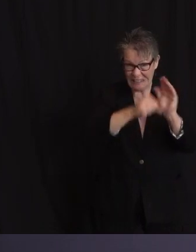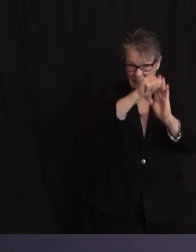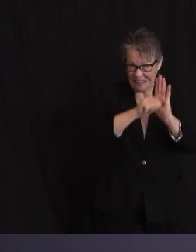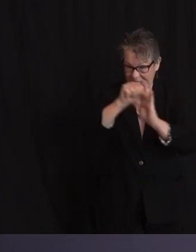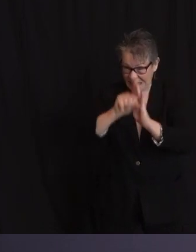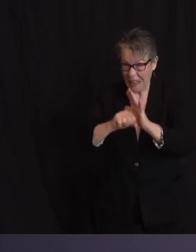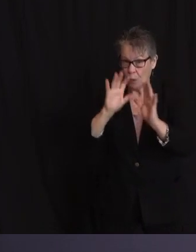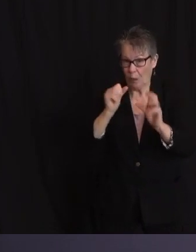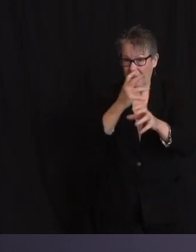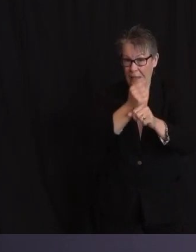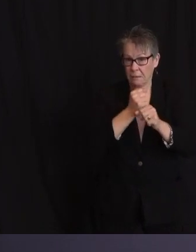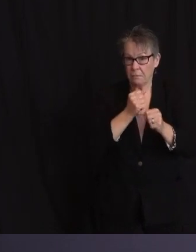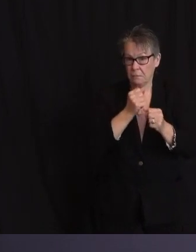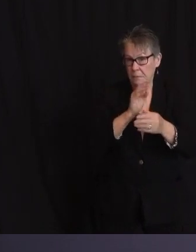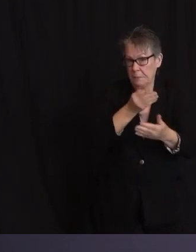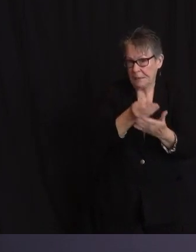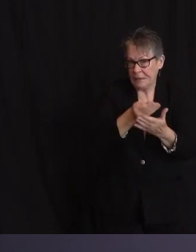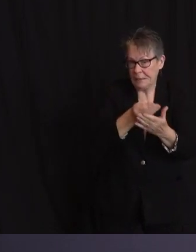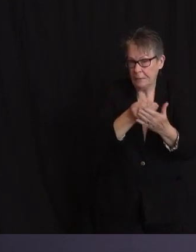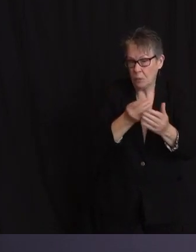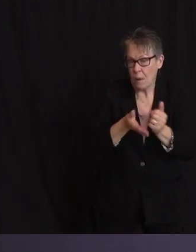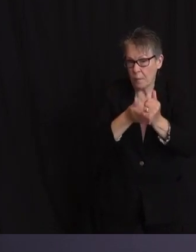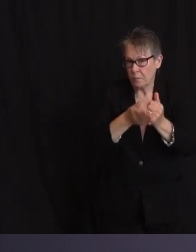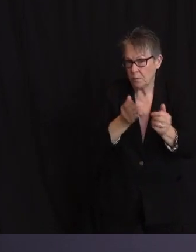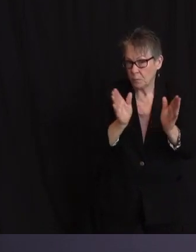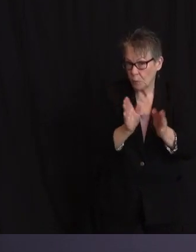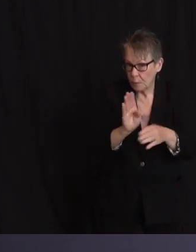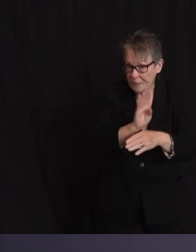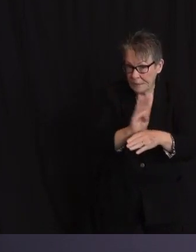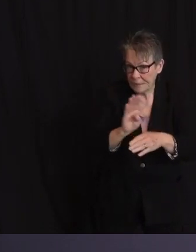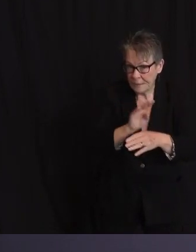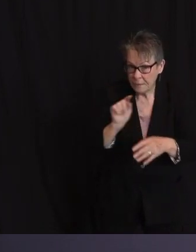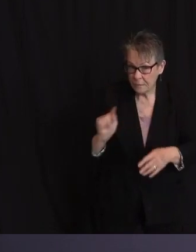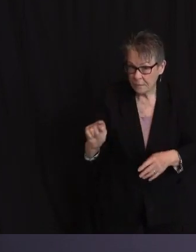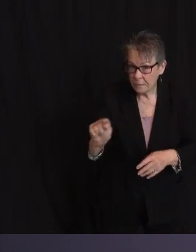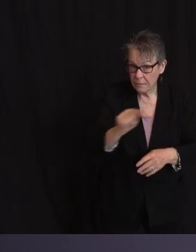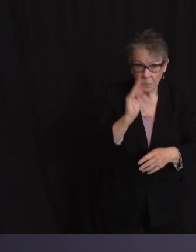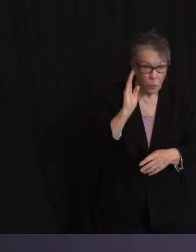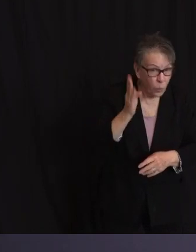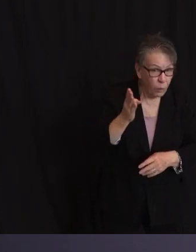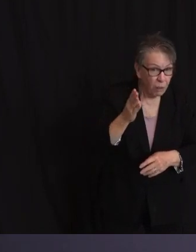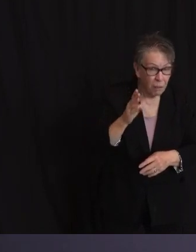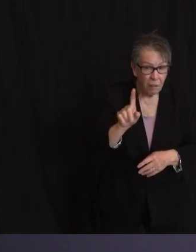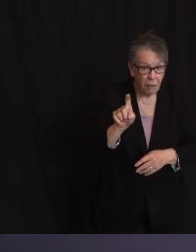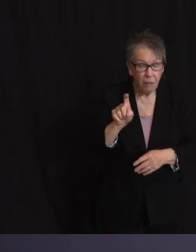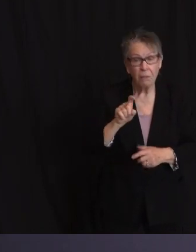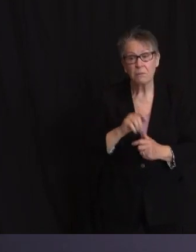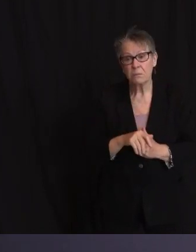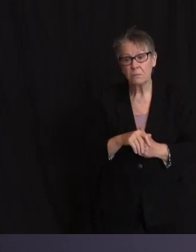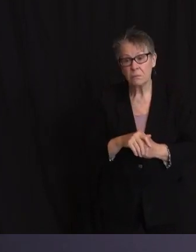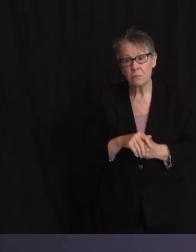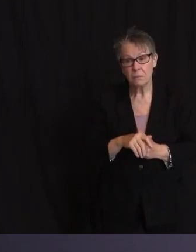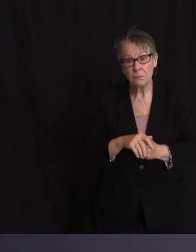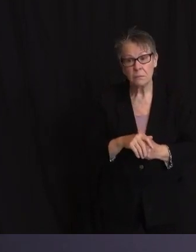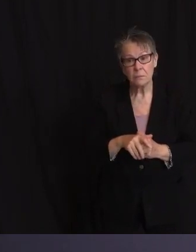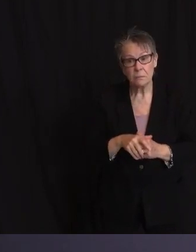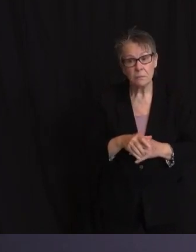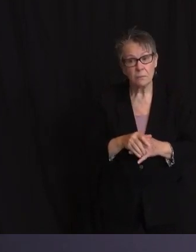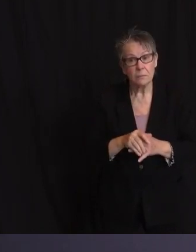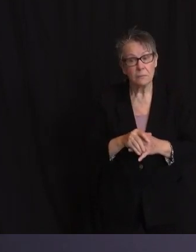small businesses as much as anybody in America, but by helping small businesses doesn't mean that we can't help states. And we